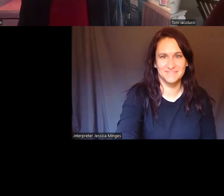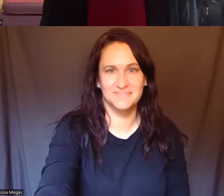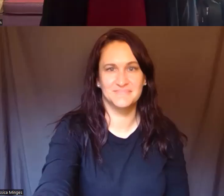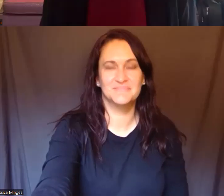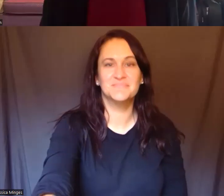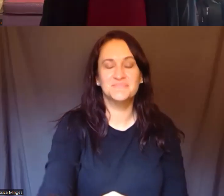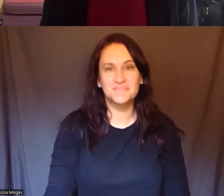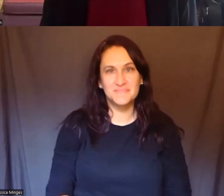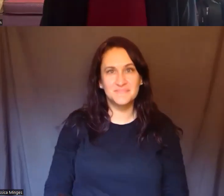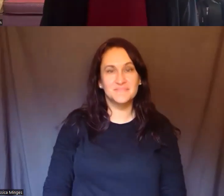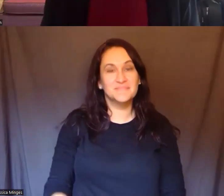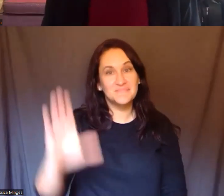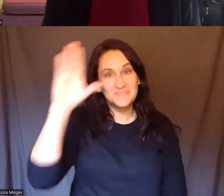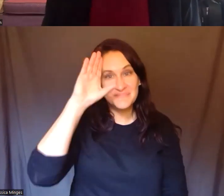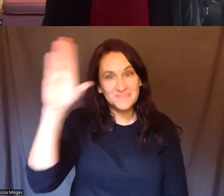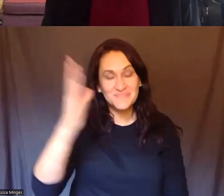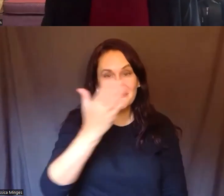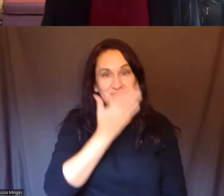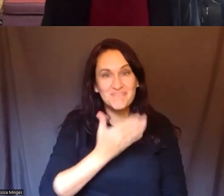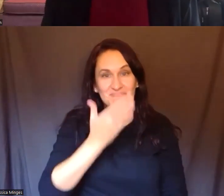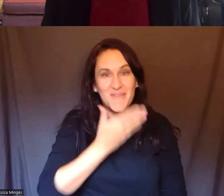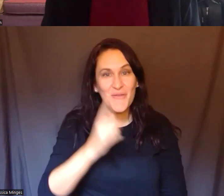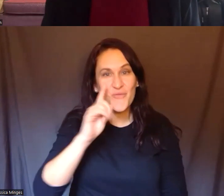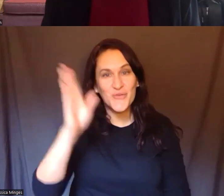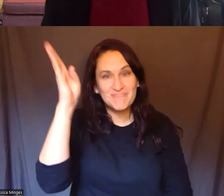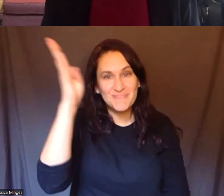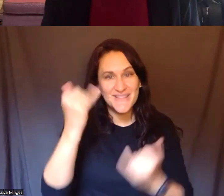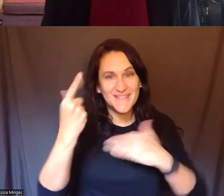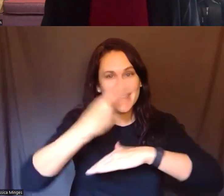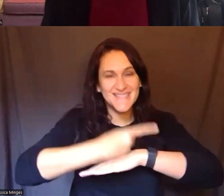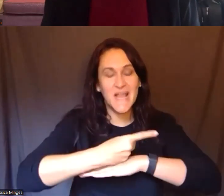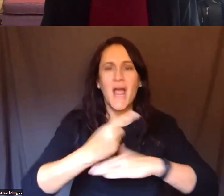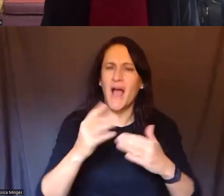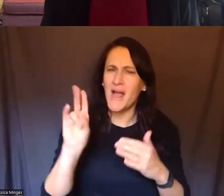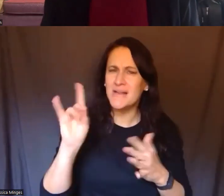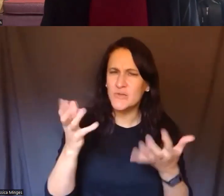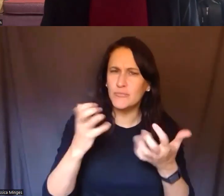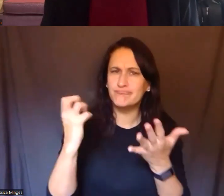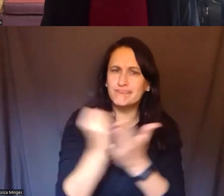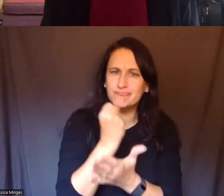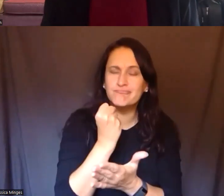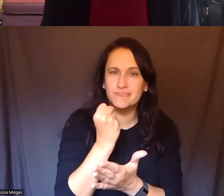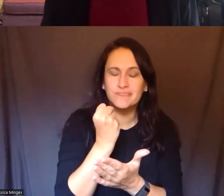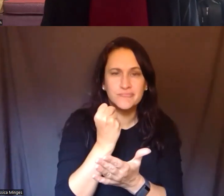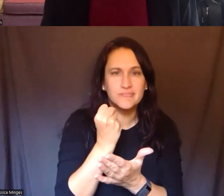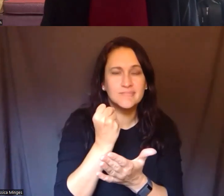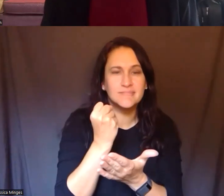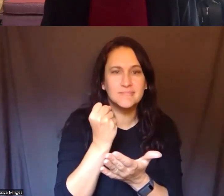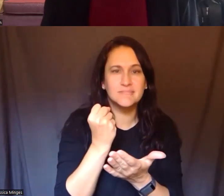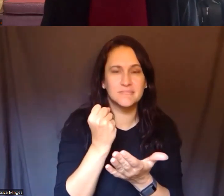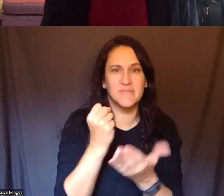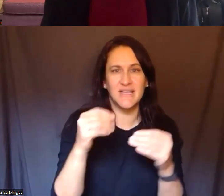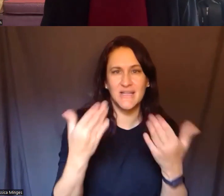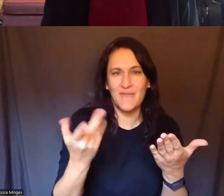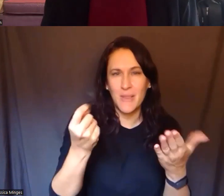Hi, hi there. Thank you all for your presentation today. So I did want to take this opportunity to give you a